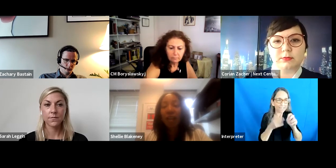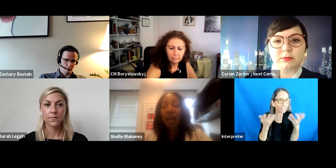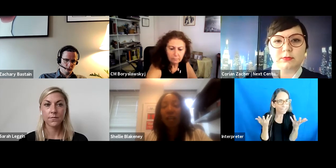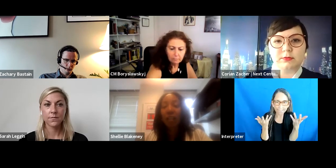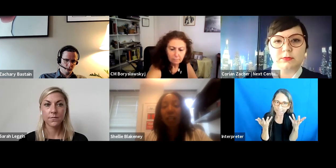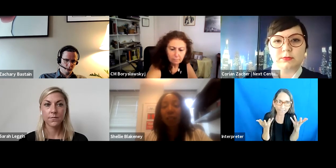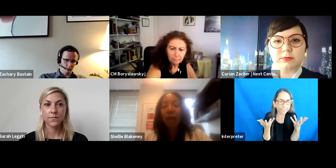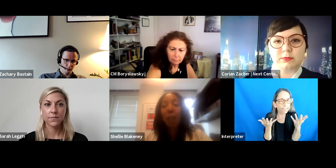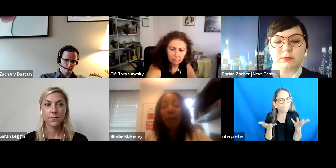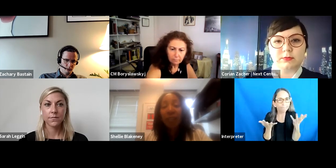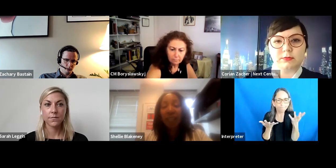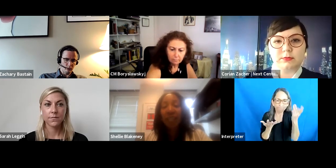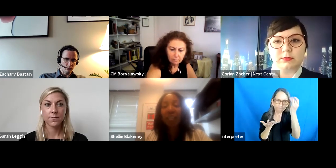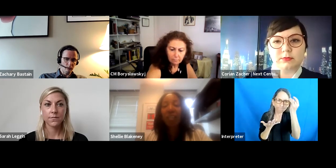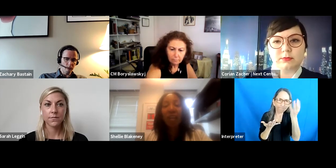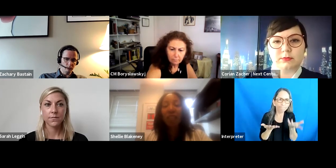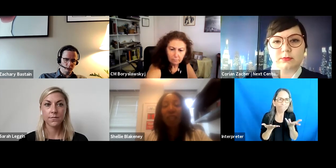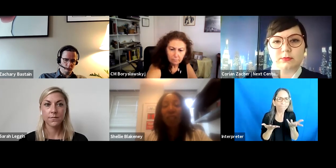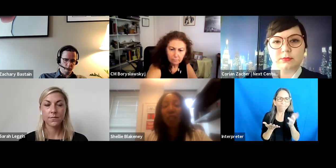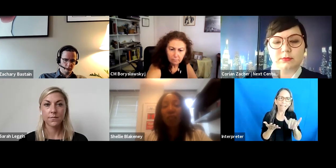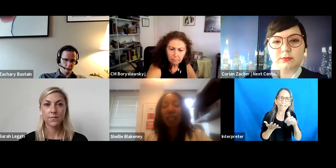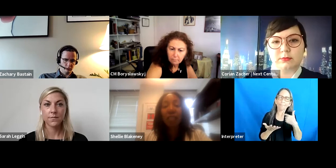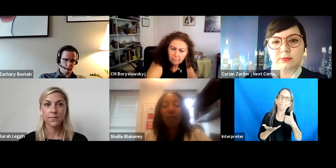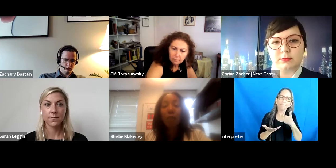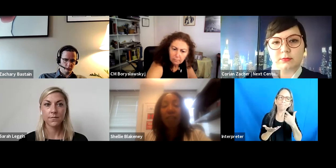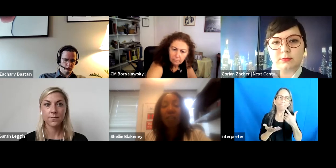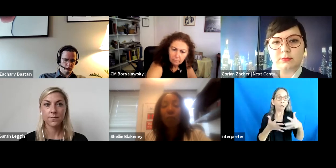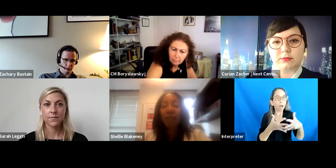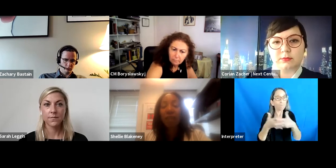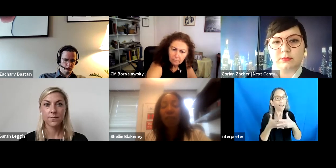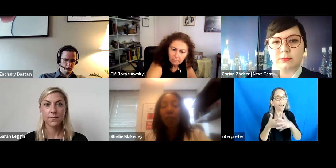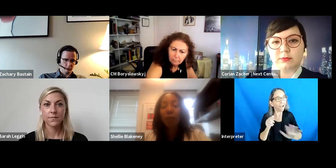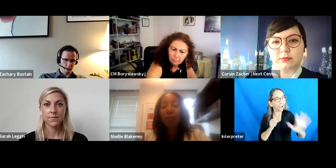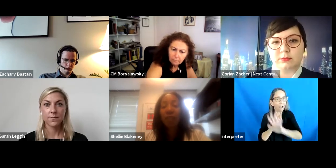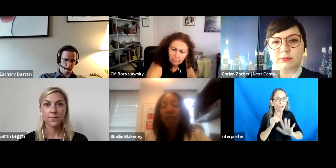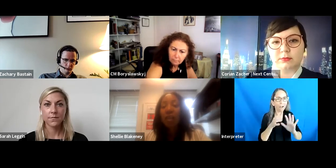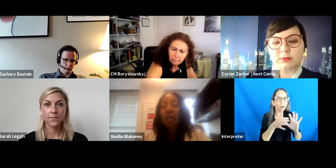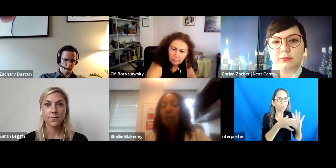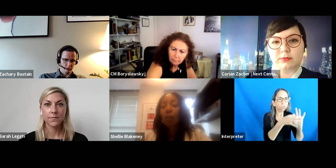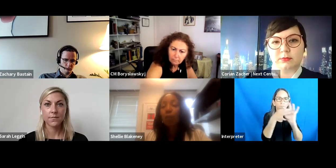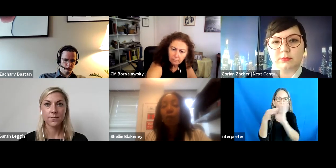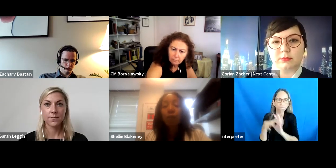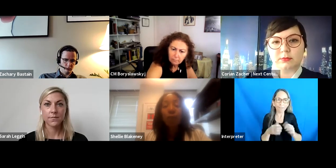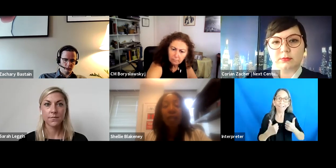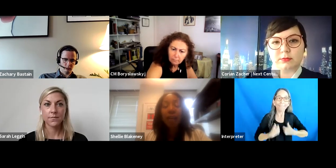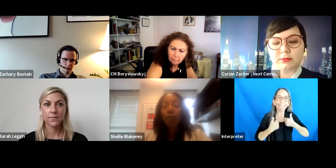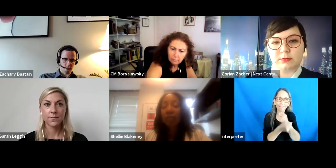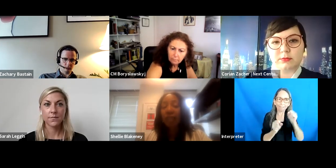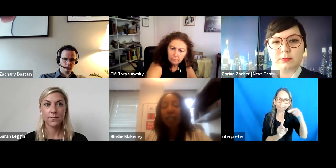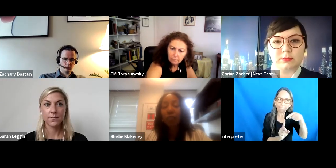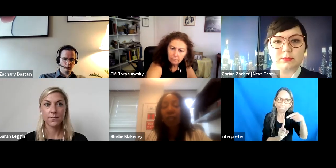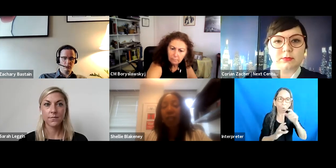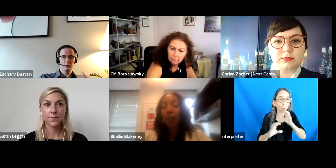wireless Americans connect to life-saving services and information when they need it most. Both during